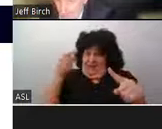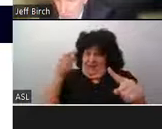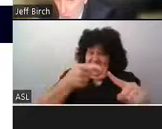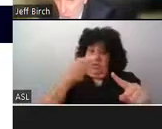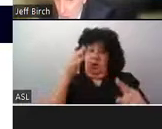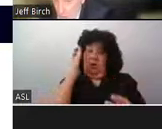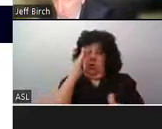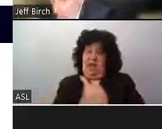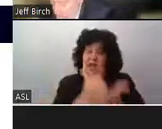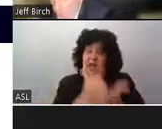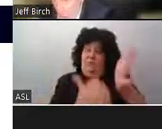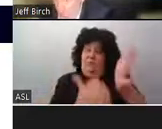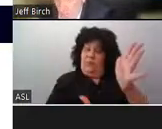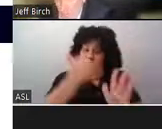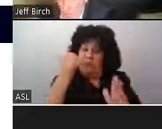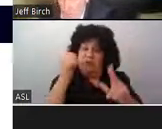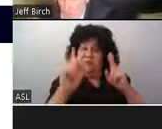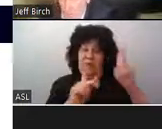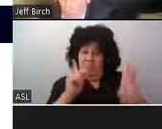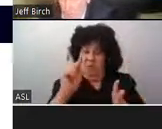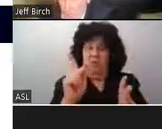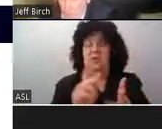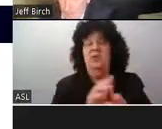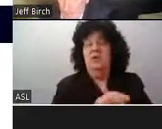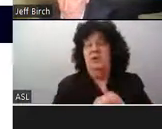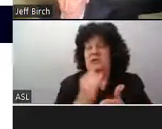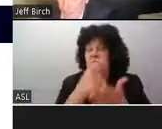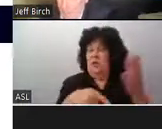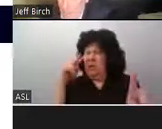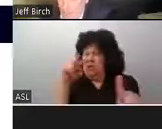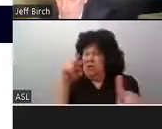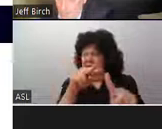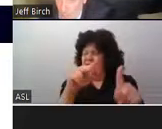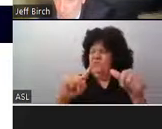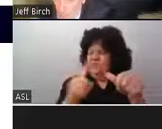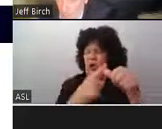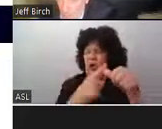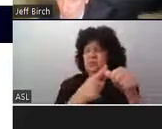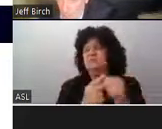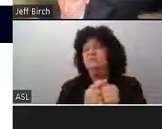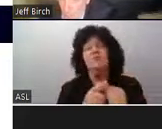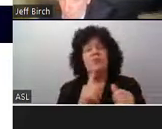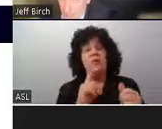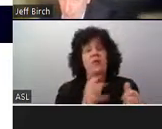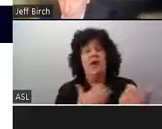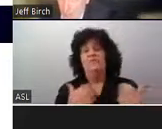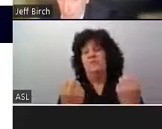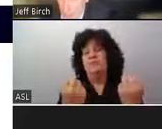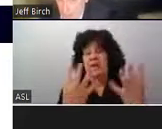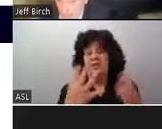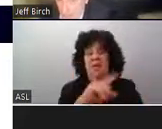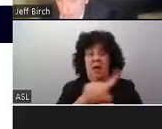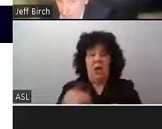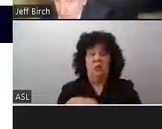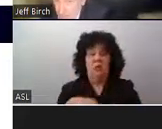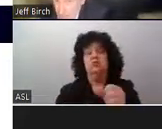their issues resolved. They do. And in fact, we've had many office hours supporting the implementation